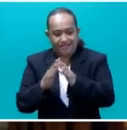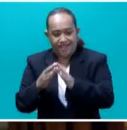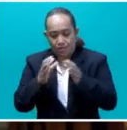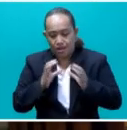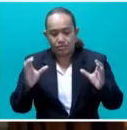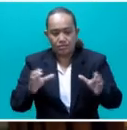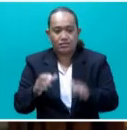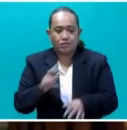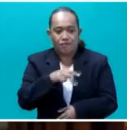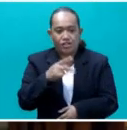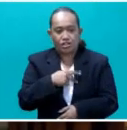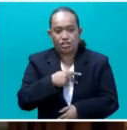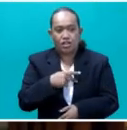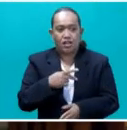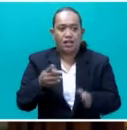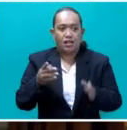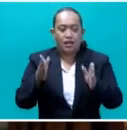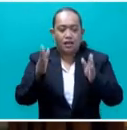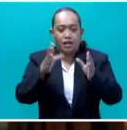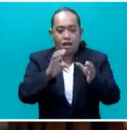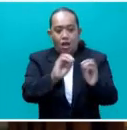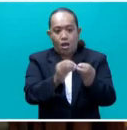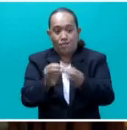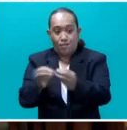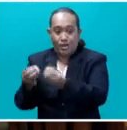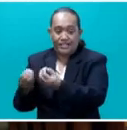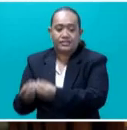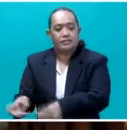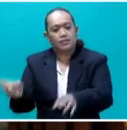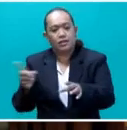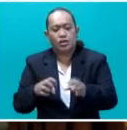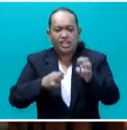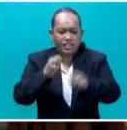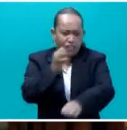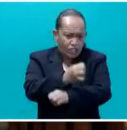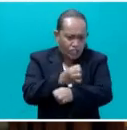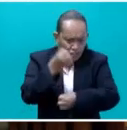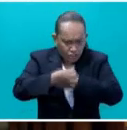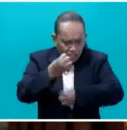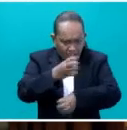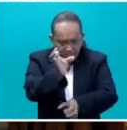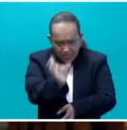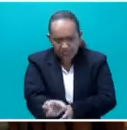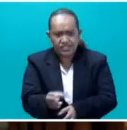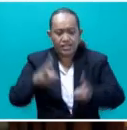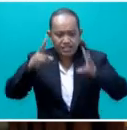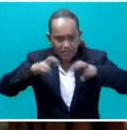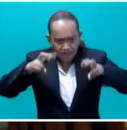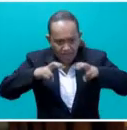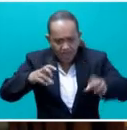professional bodies such as Institute of Architects, Engineers and Surveyors, the Chamber of Commerce, Rokotuis of the